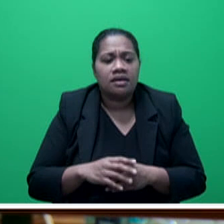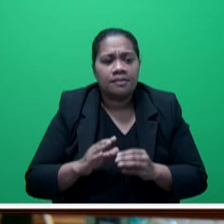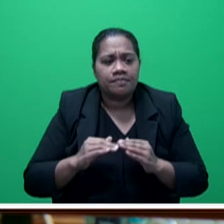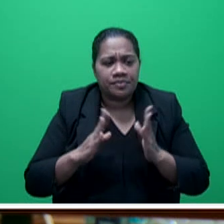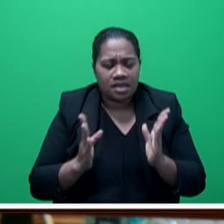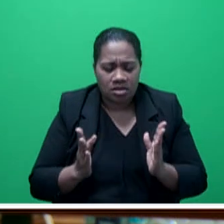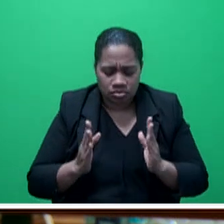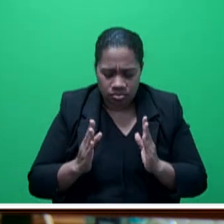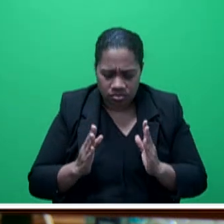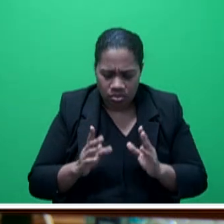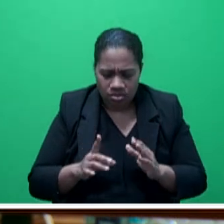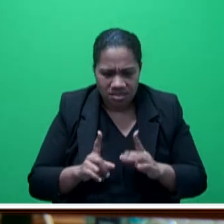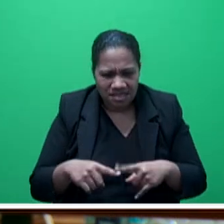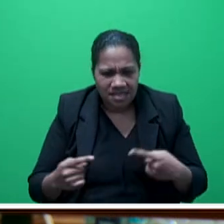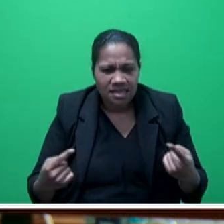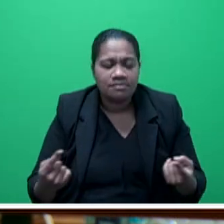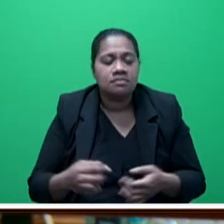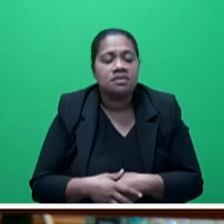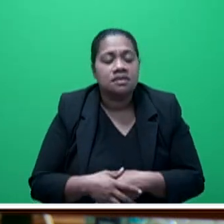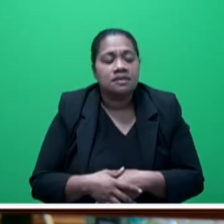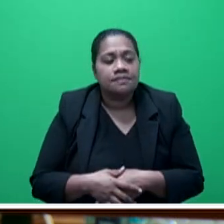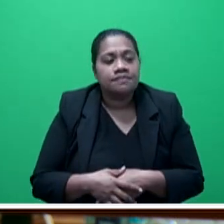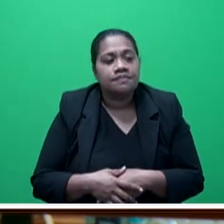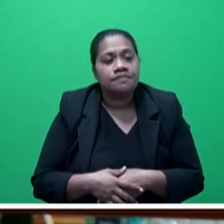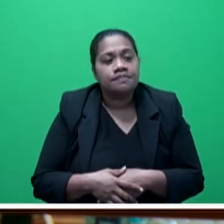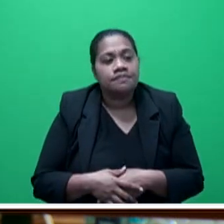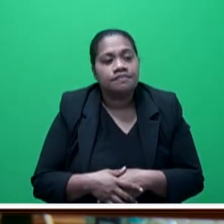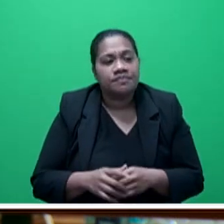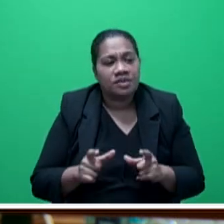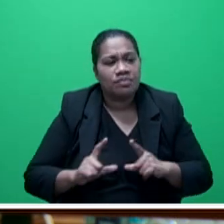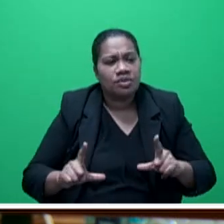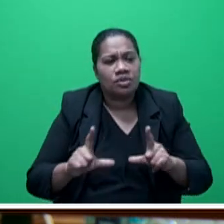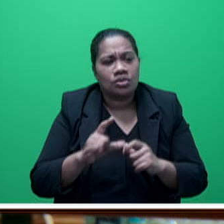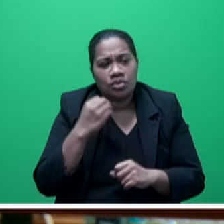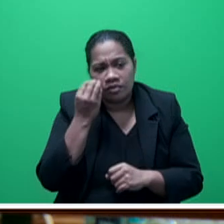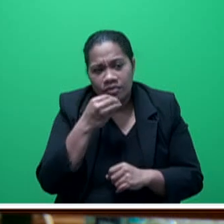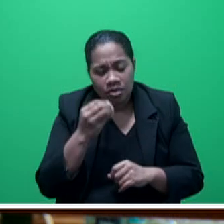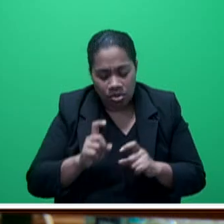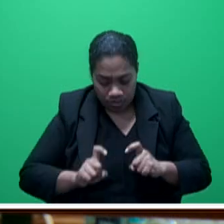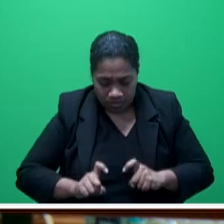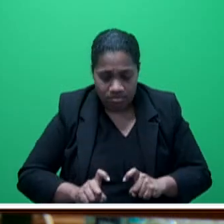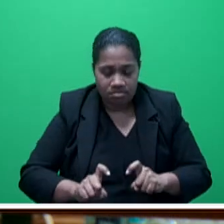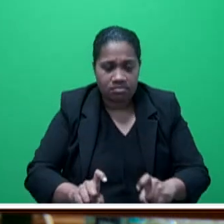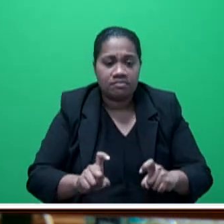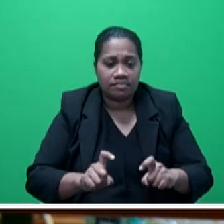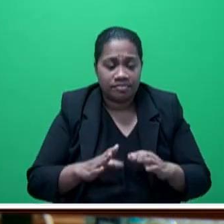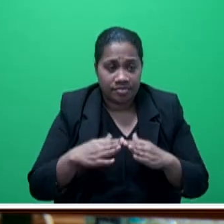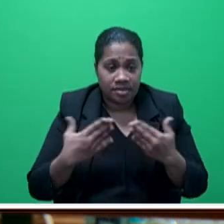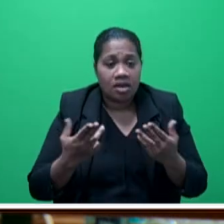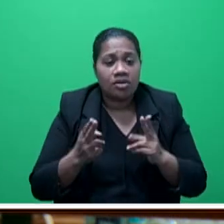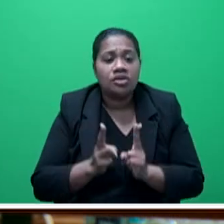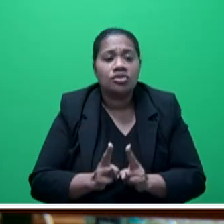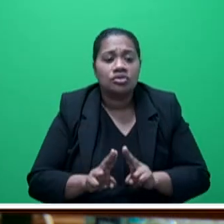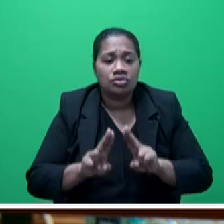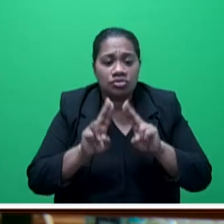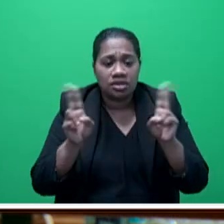supply chains. While price and availability of the global food staples remain stable for now, the United Nations World